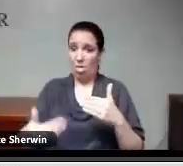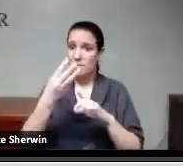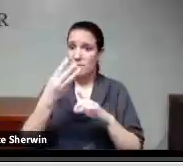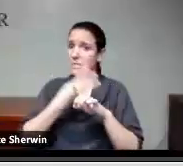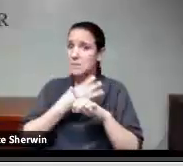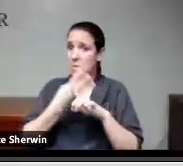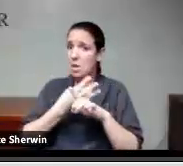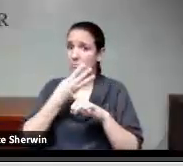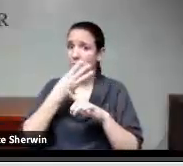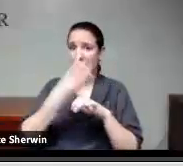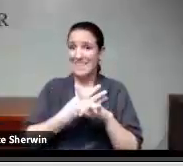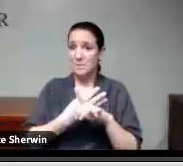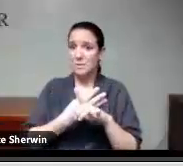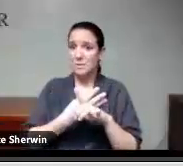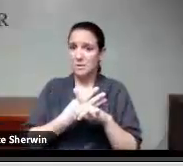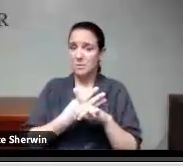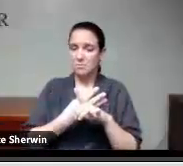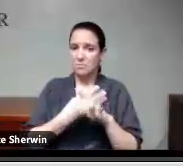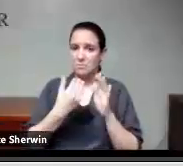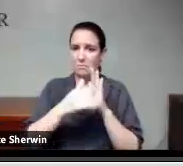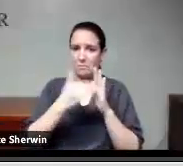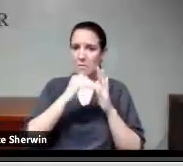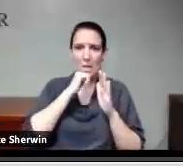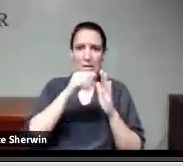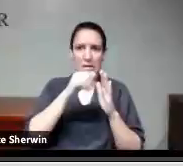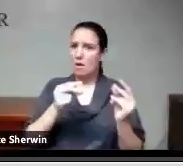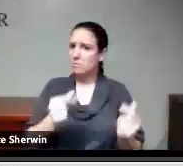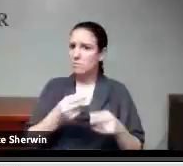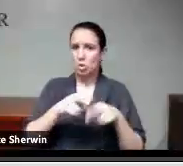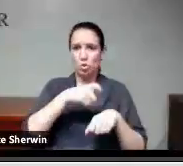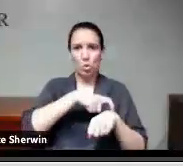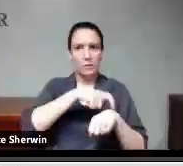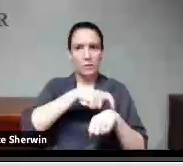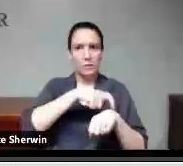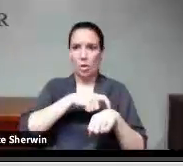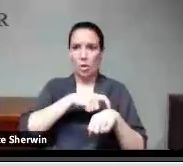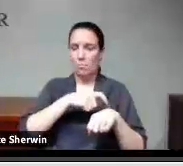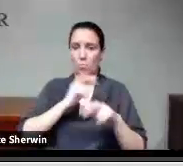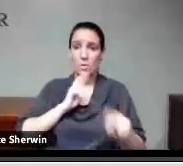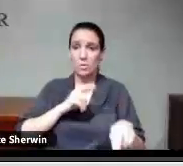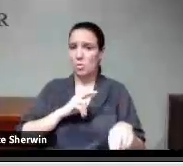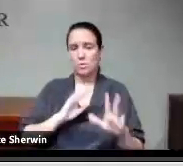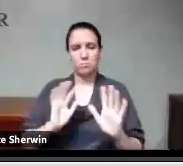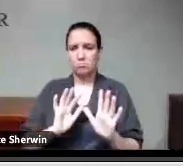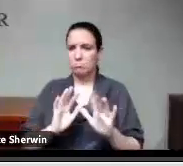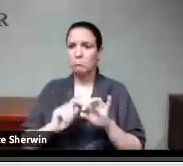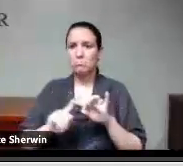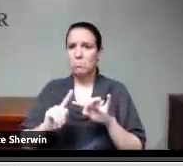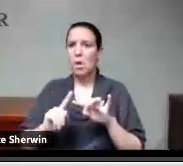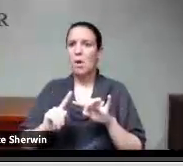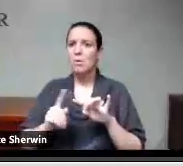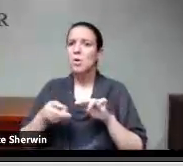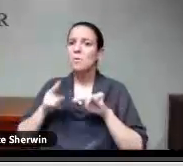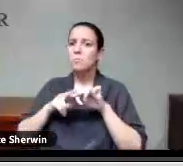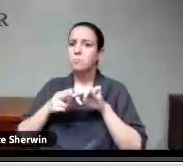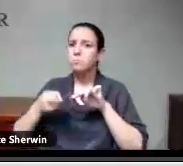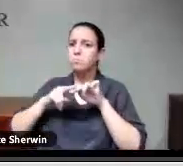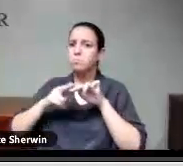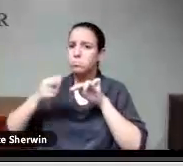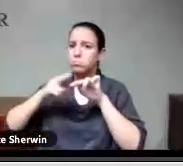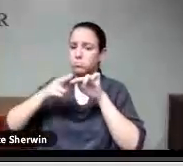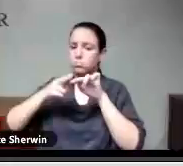time after time after time. They didn't have immediate short-term results, but they built to a place where they're